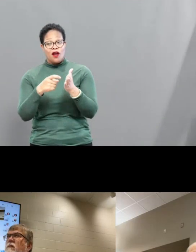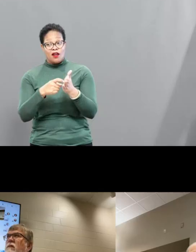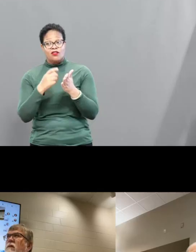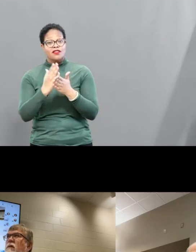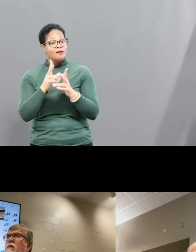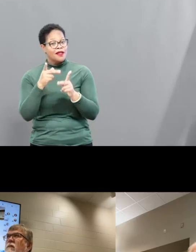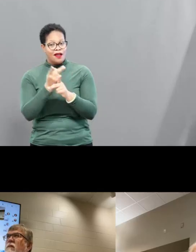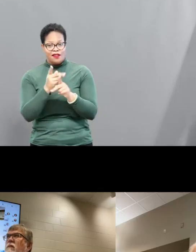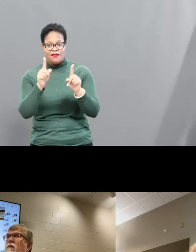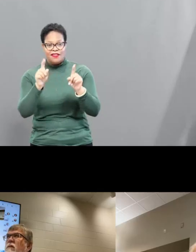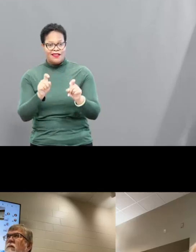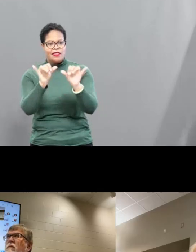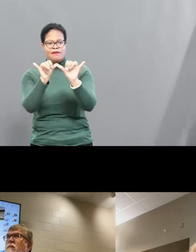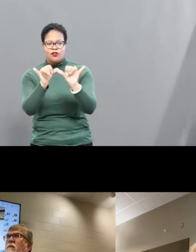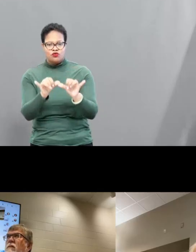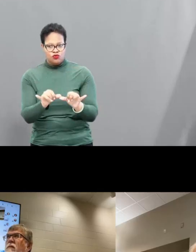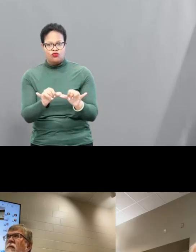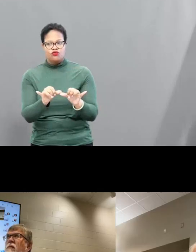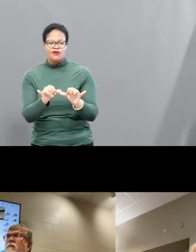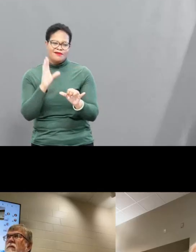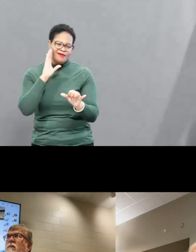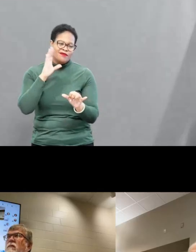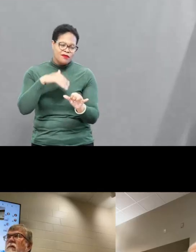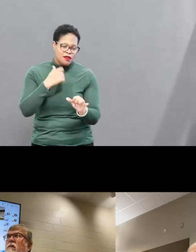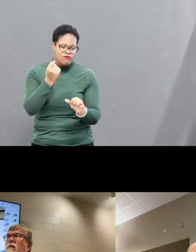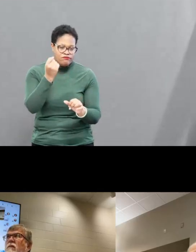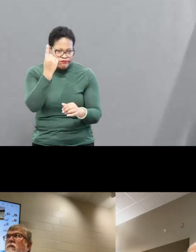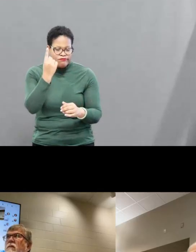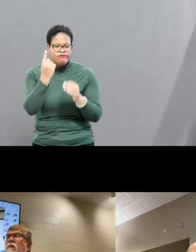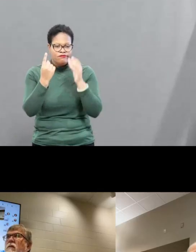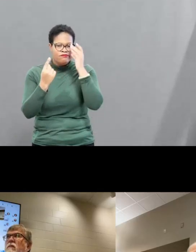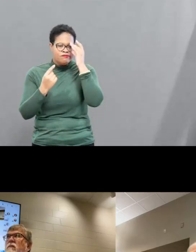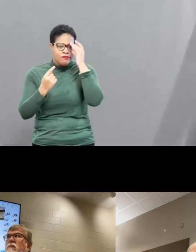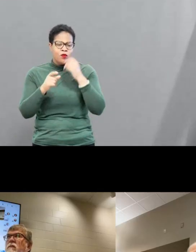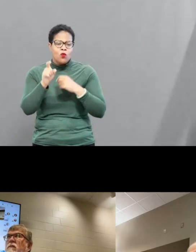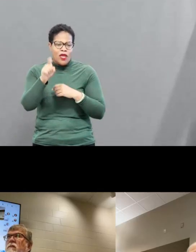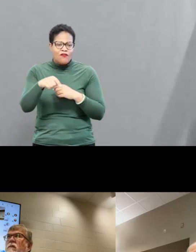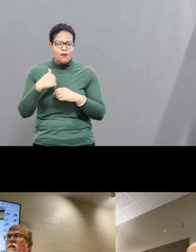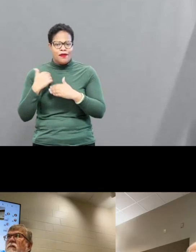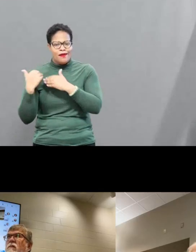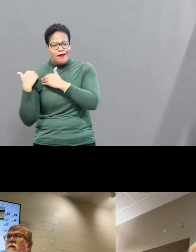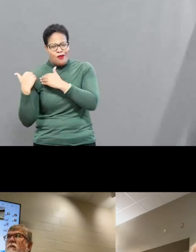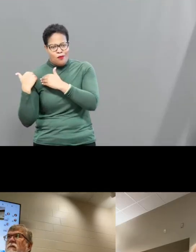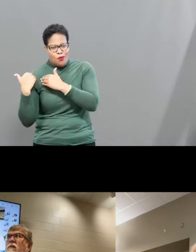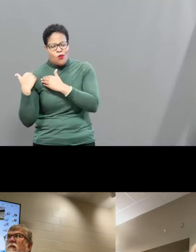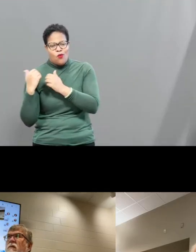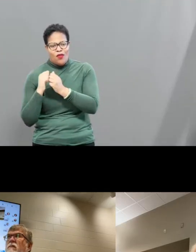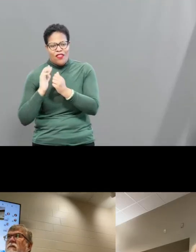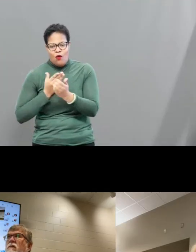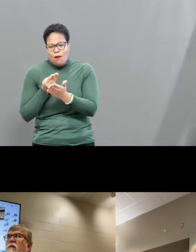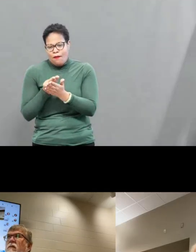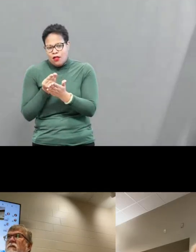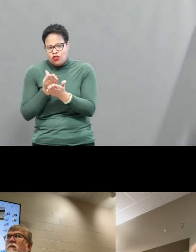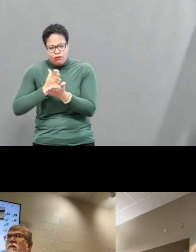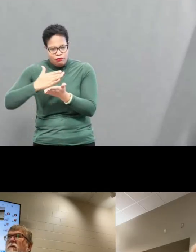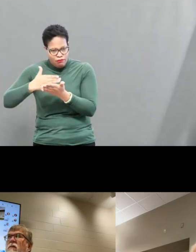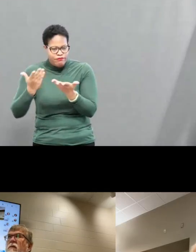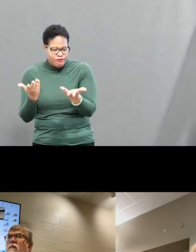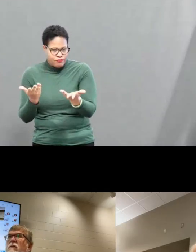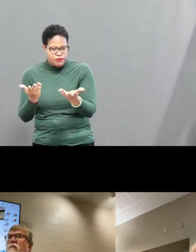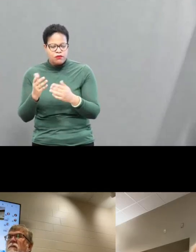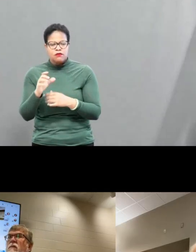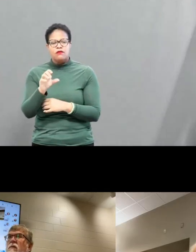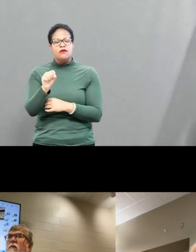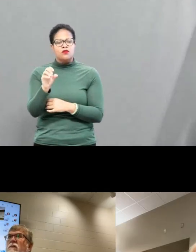some kind of testing measures, and you understand it. I mean, we have to be accountable with our budgets, et cetera.